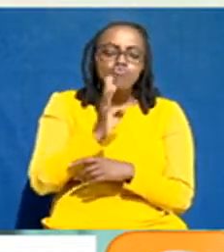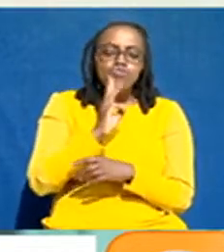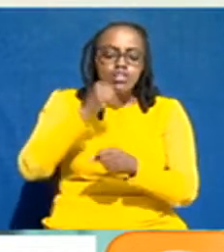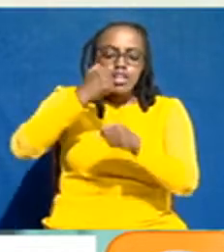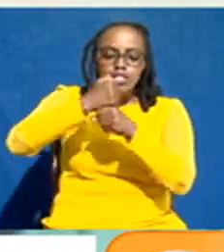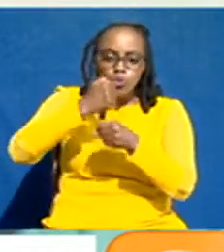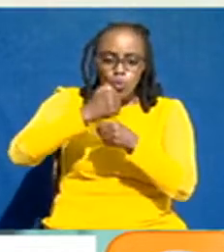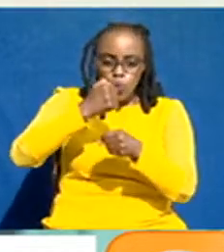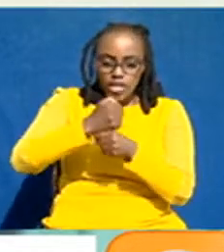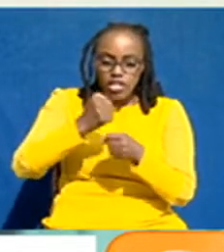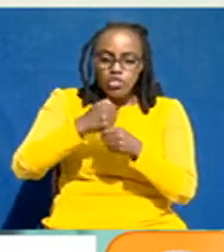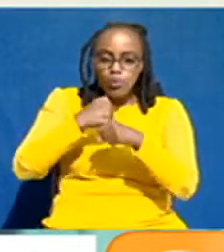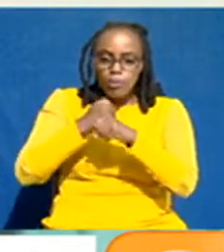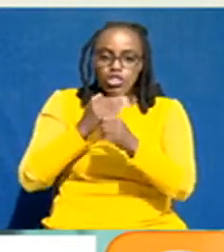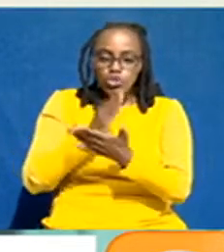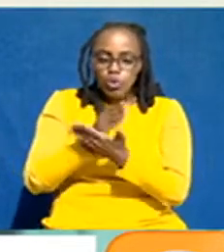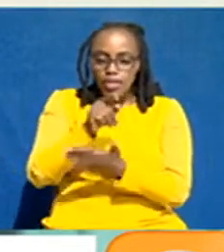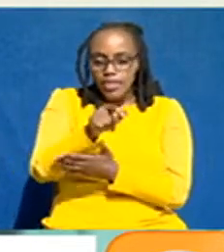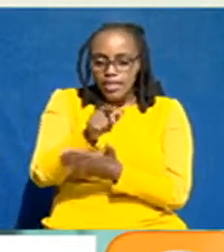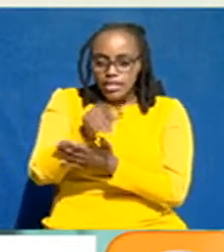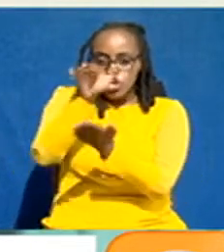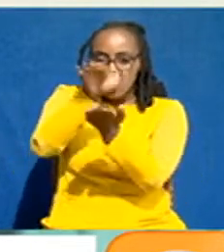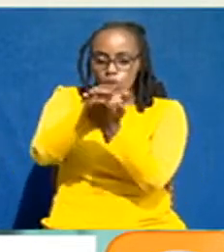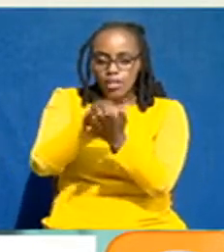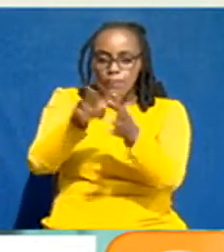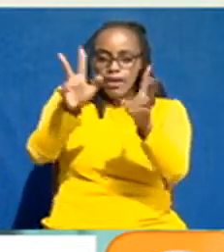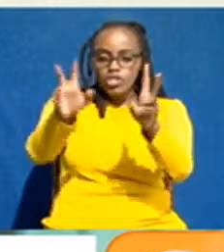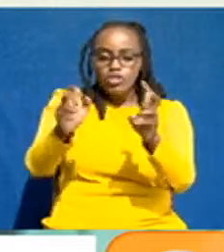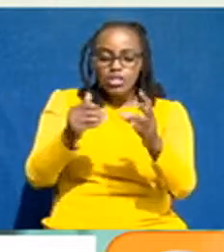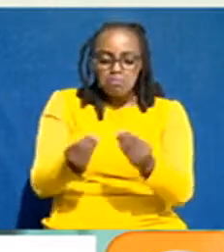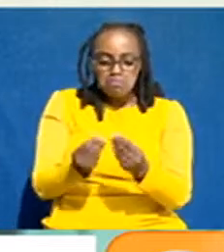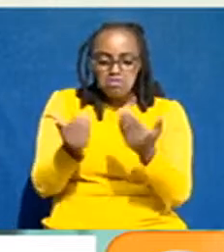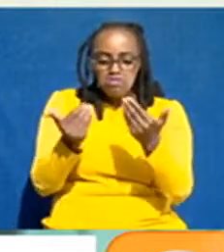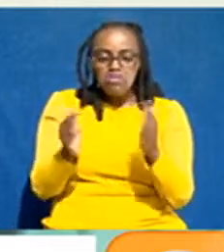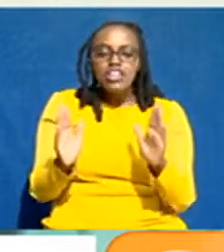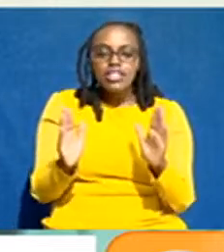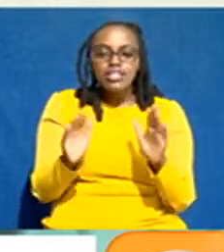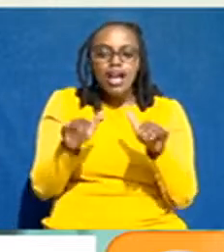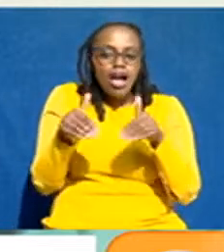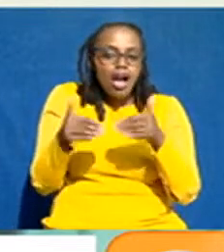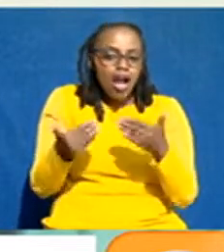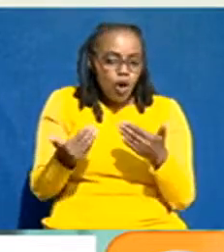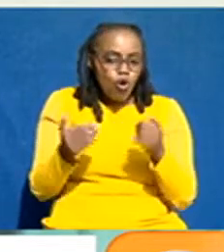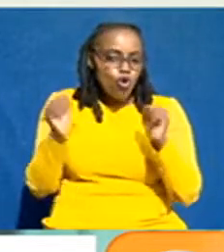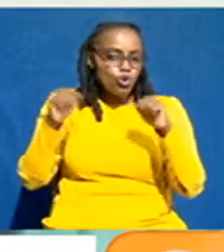ensure at least the catchment conservation issues are addressed in a way that